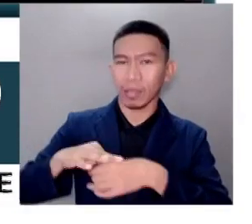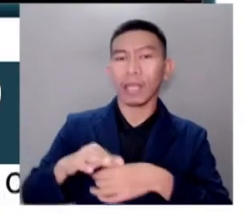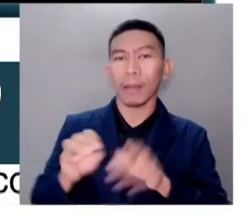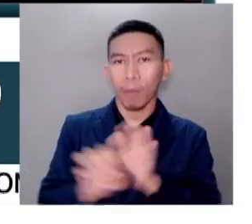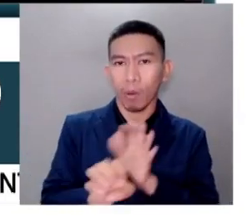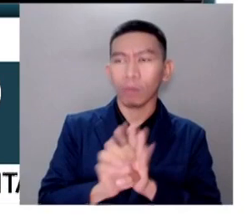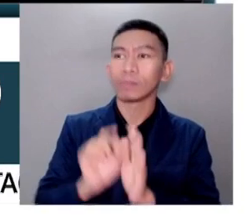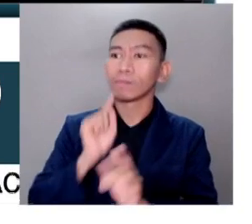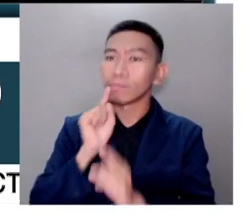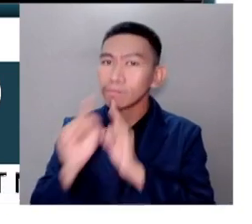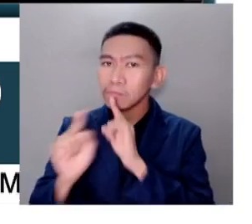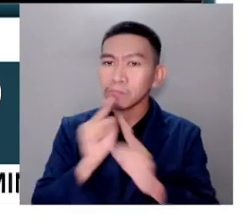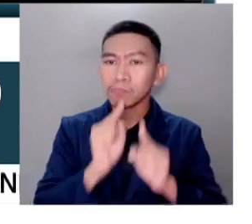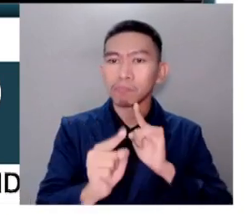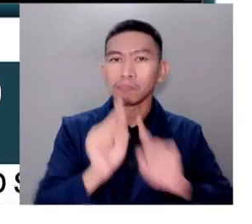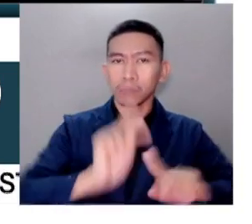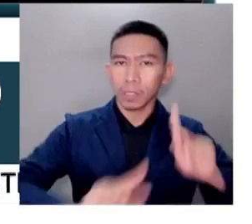here